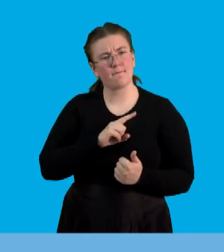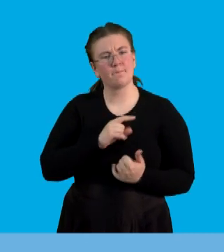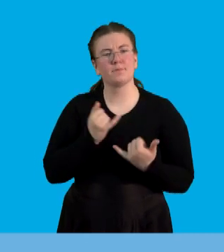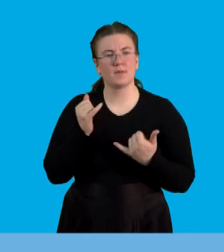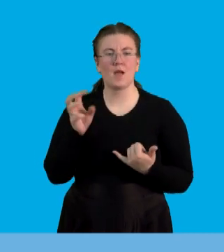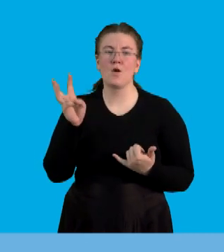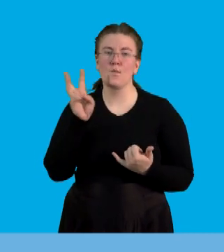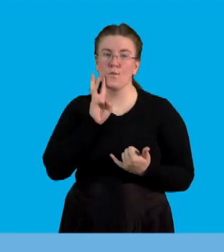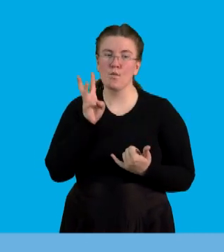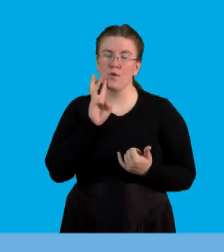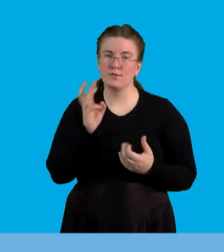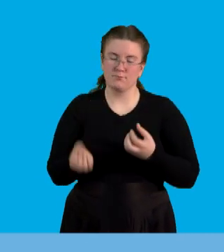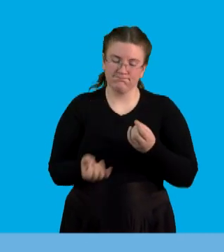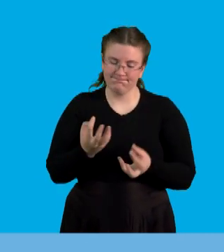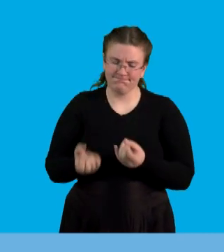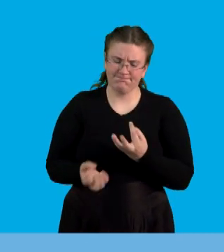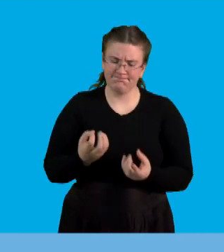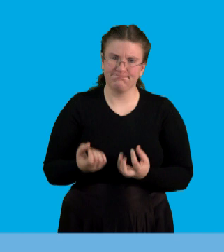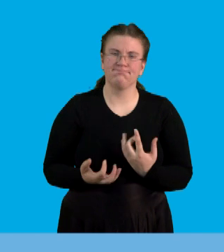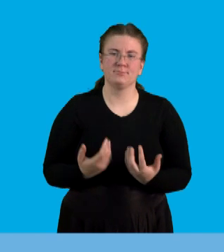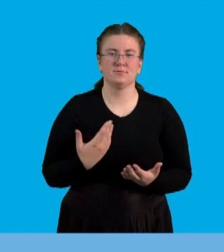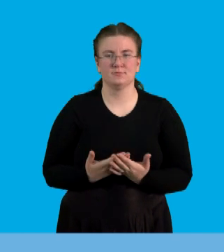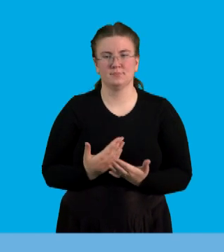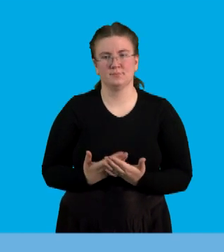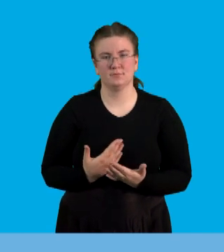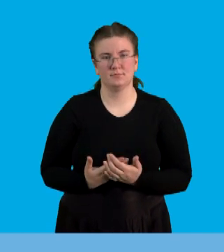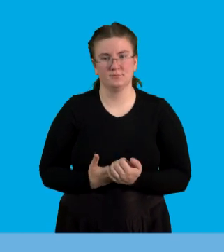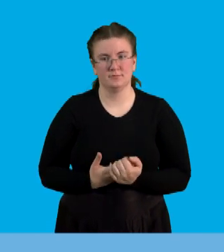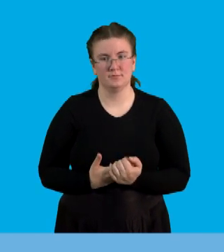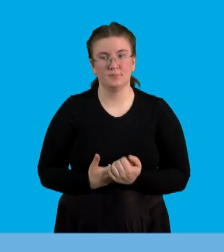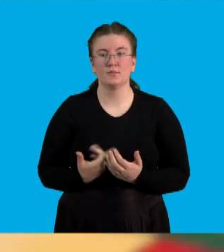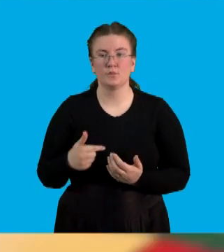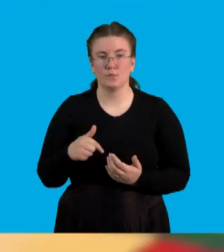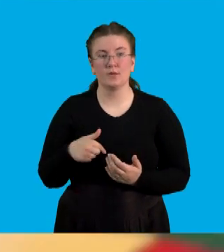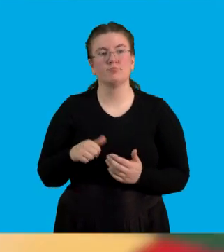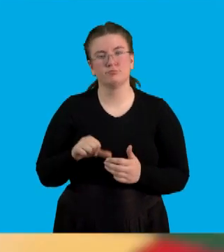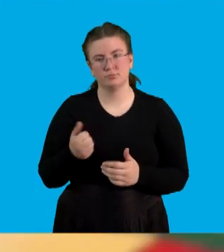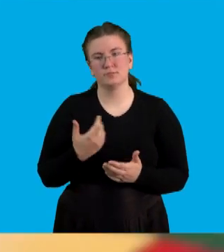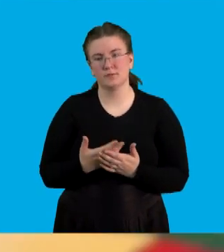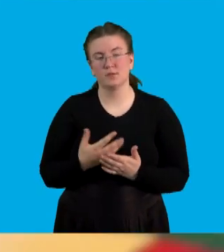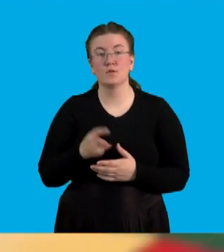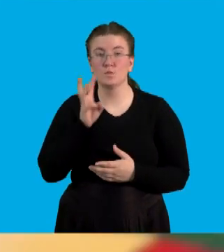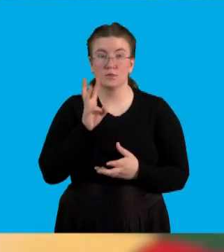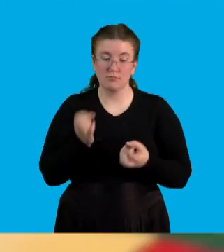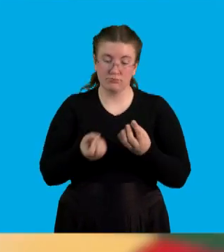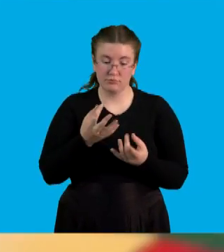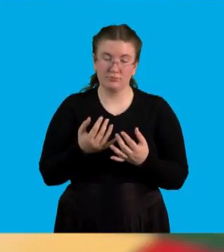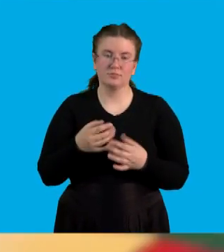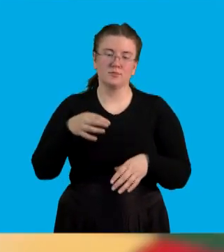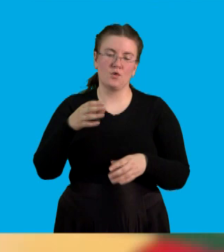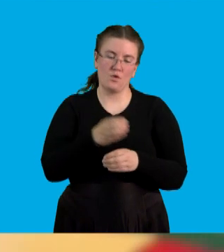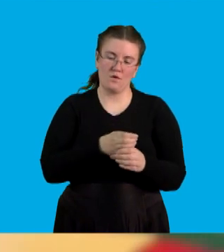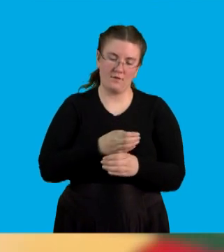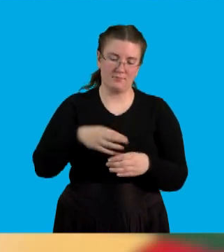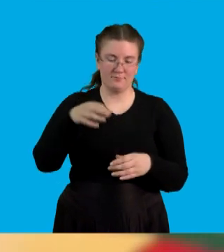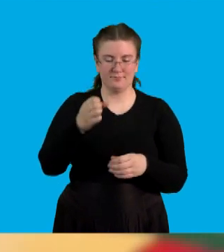us? Because it is going to now be able to help us heat the water that's inside that kettle, and that's why we can then be able to boil the water